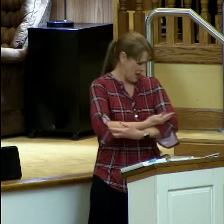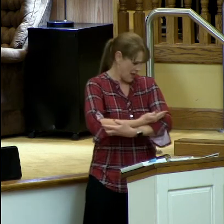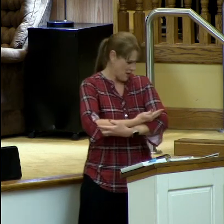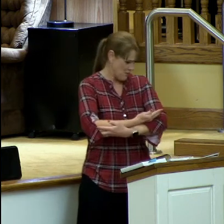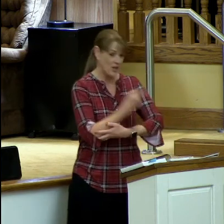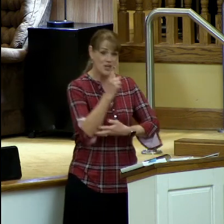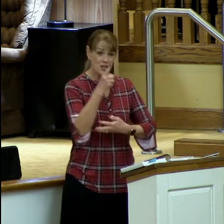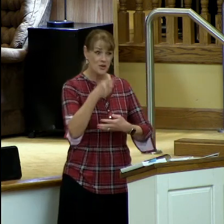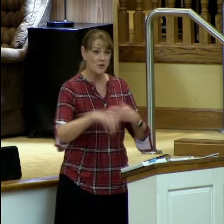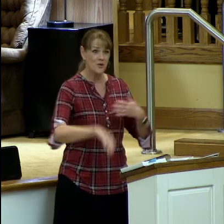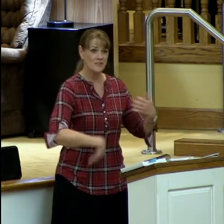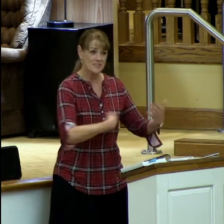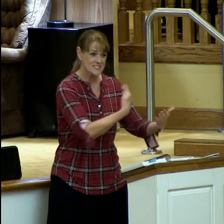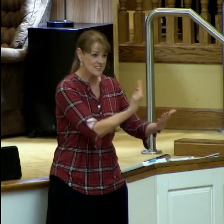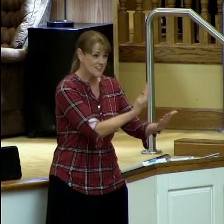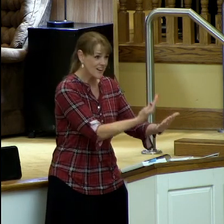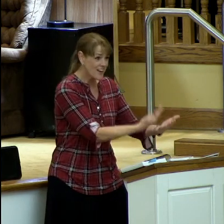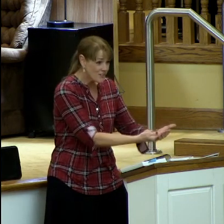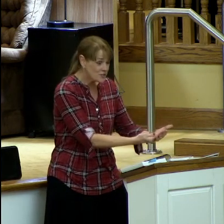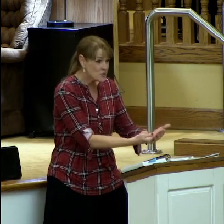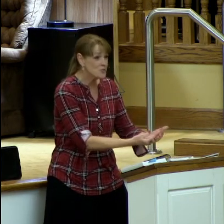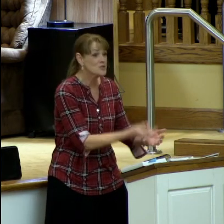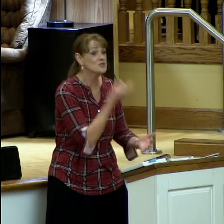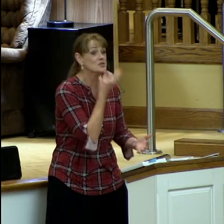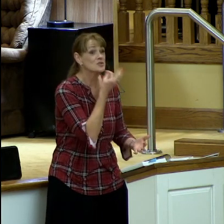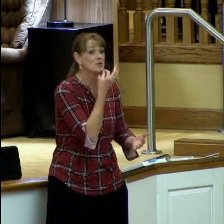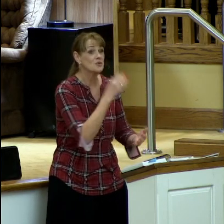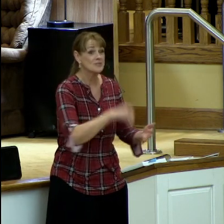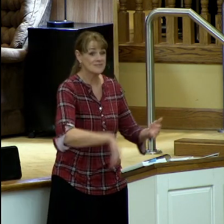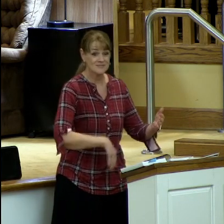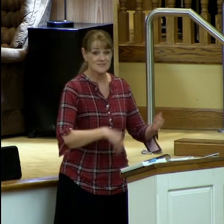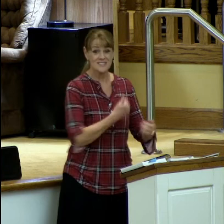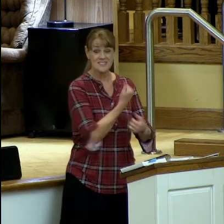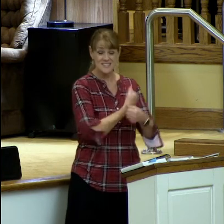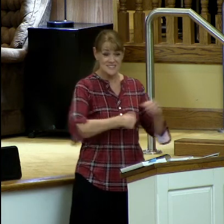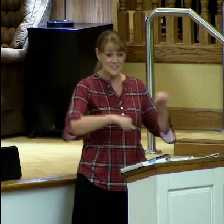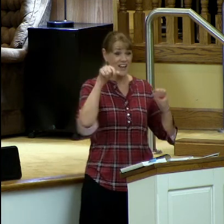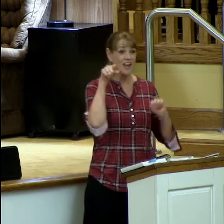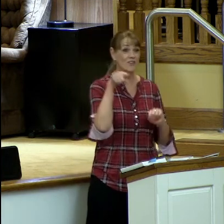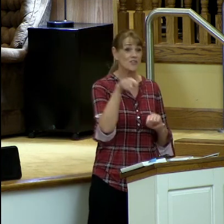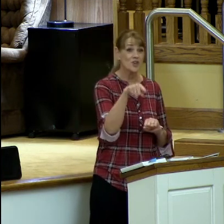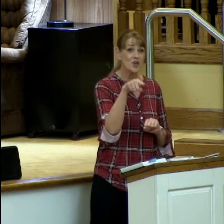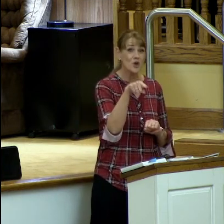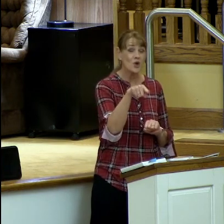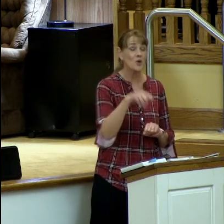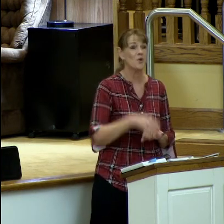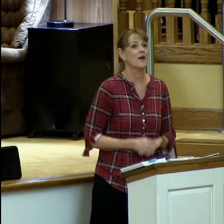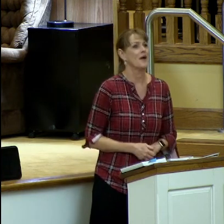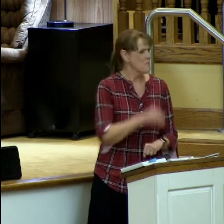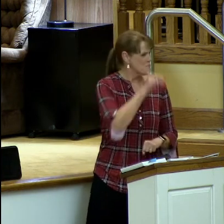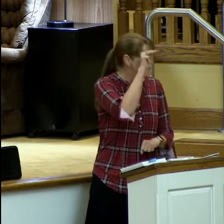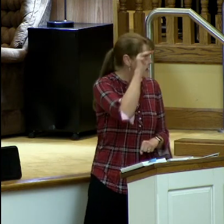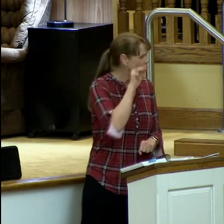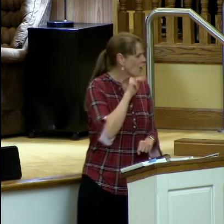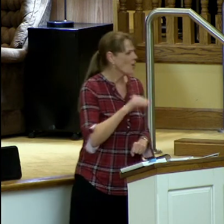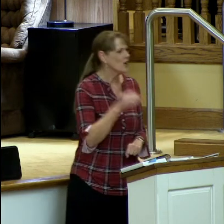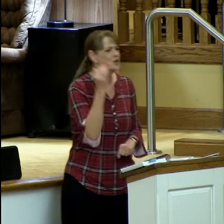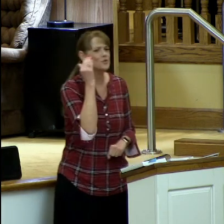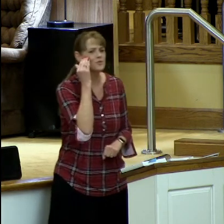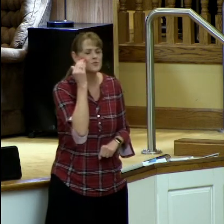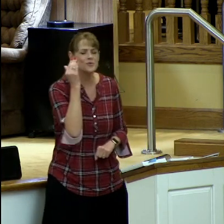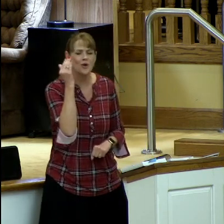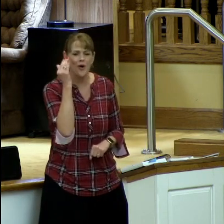you've delivered will soon deliver you. Mary, did